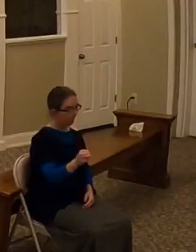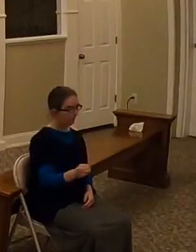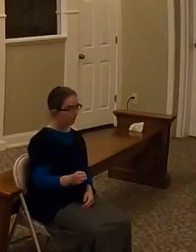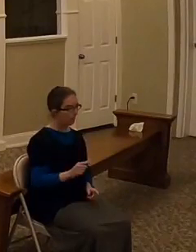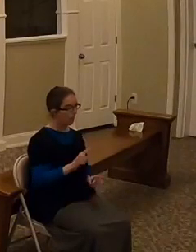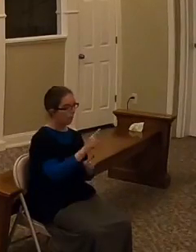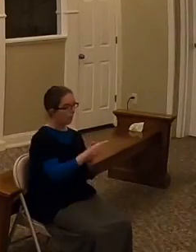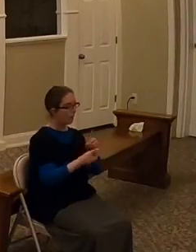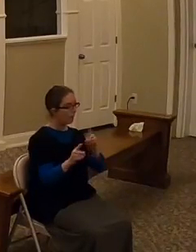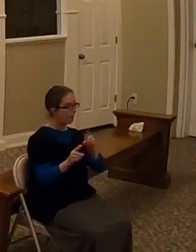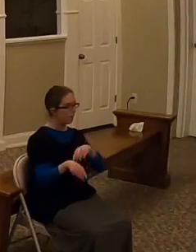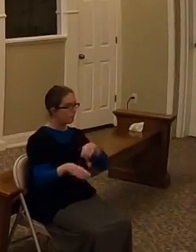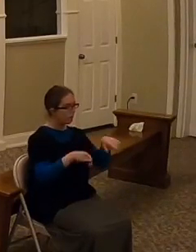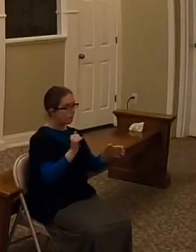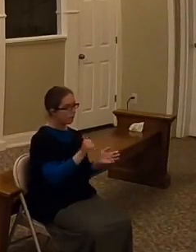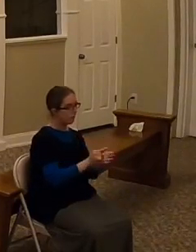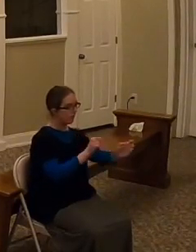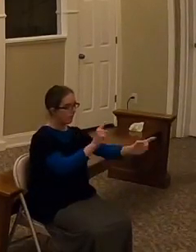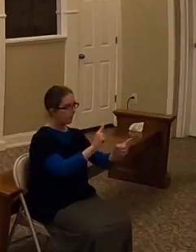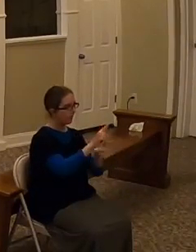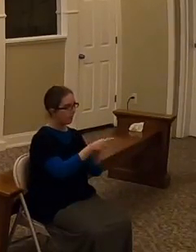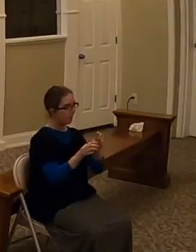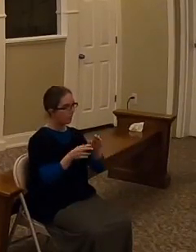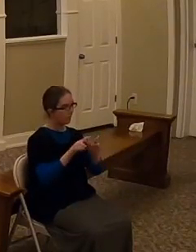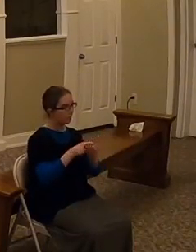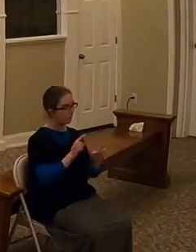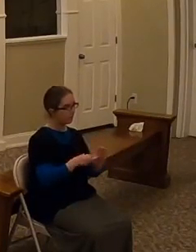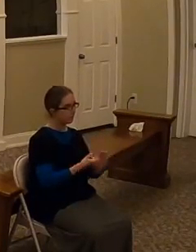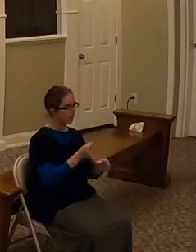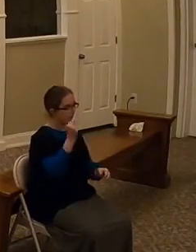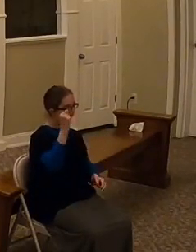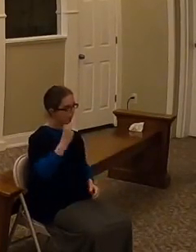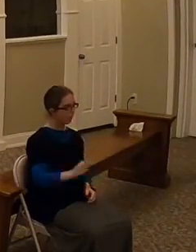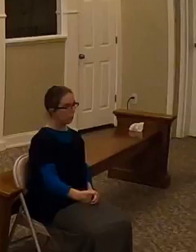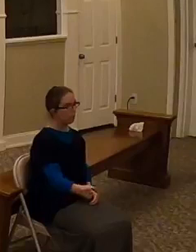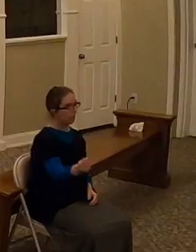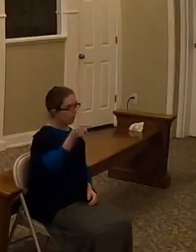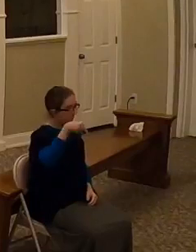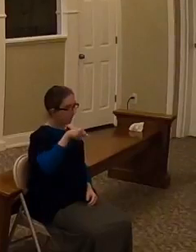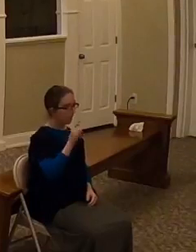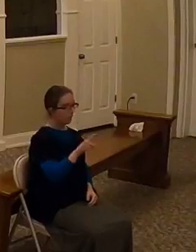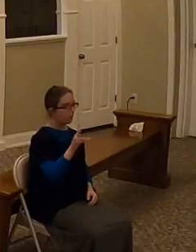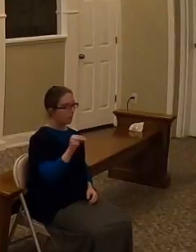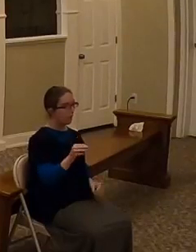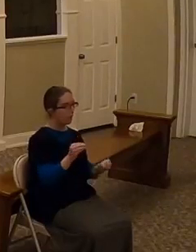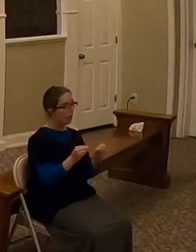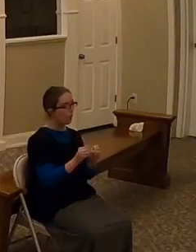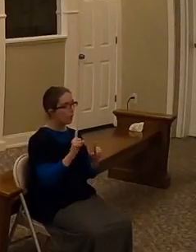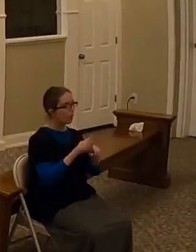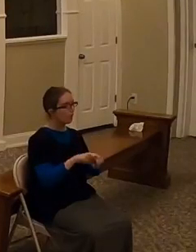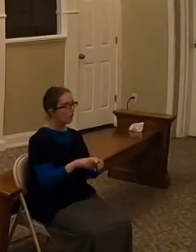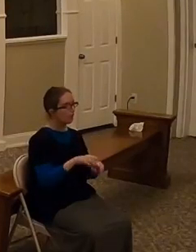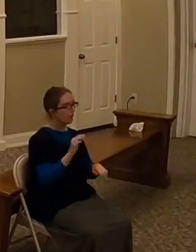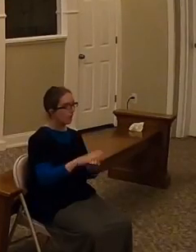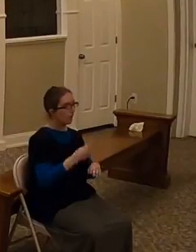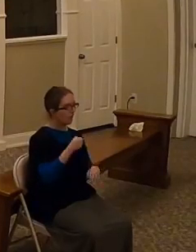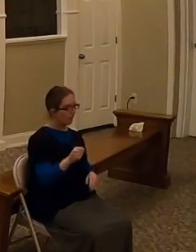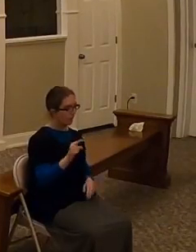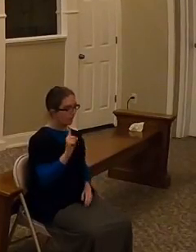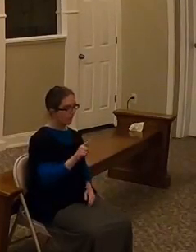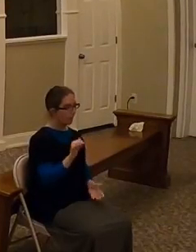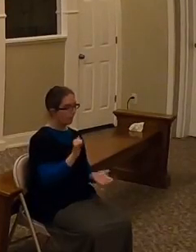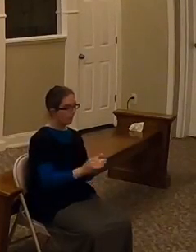And when you do that, that's when you start going down. Because you're no longer depending on the one that's